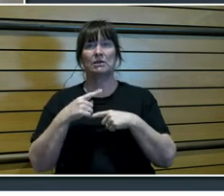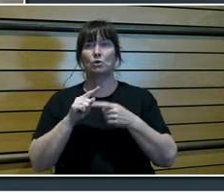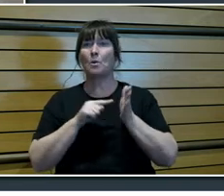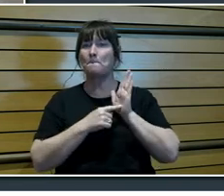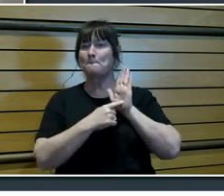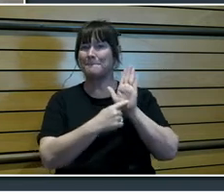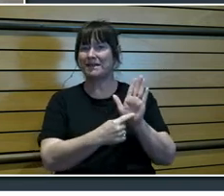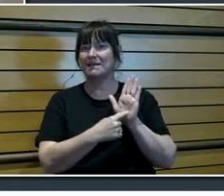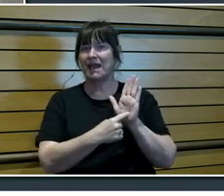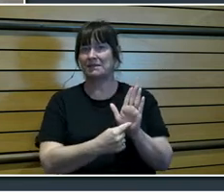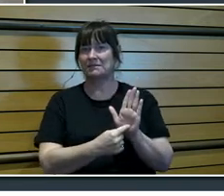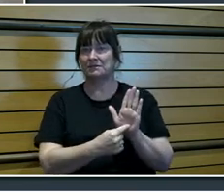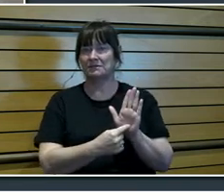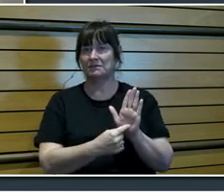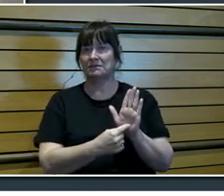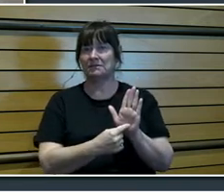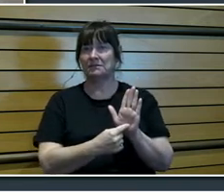mandate.